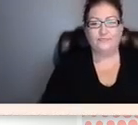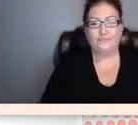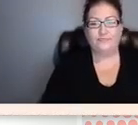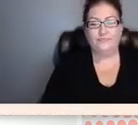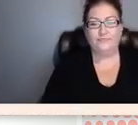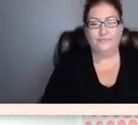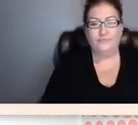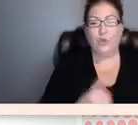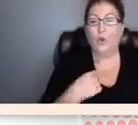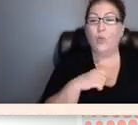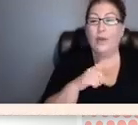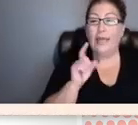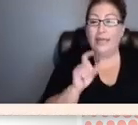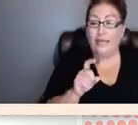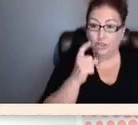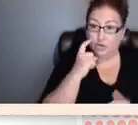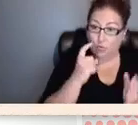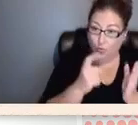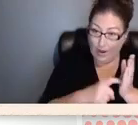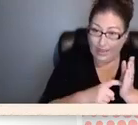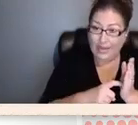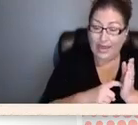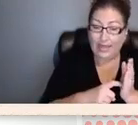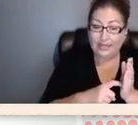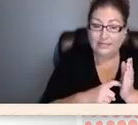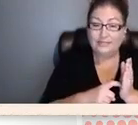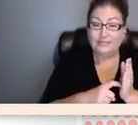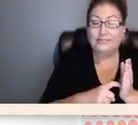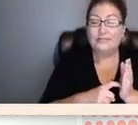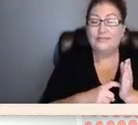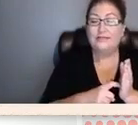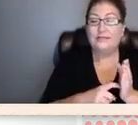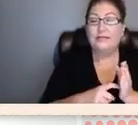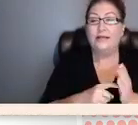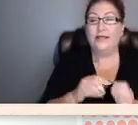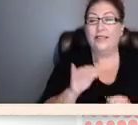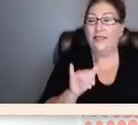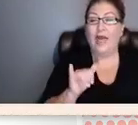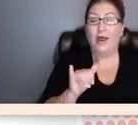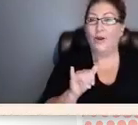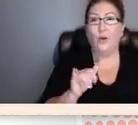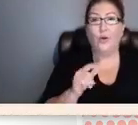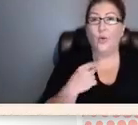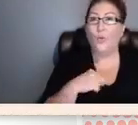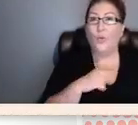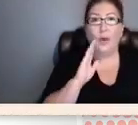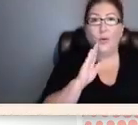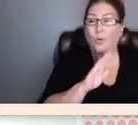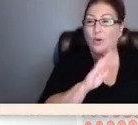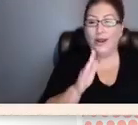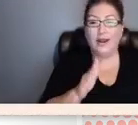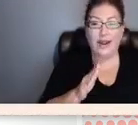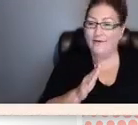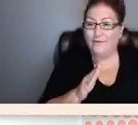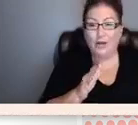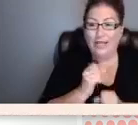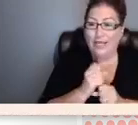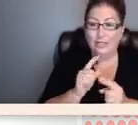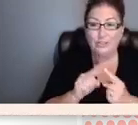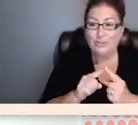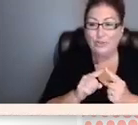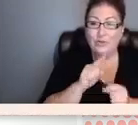We need to recognize that we're never going to reach the promised land of equality and